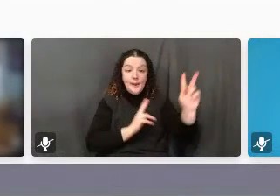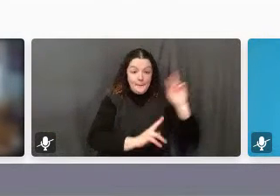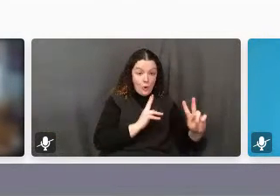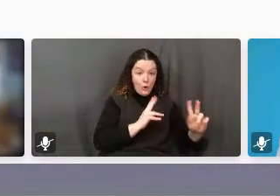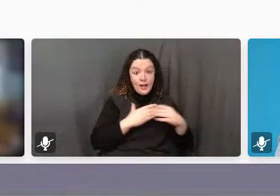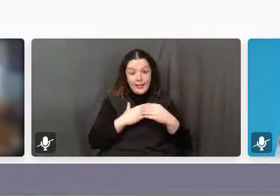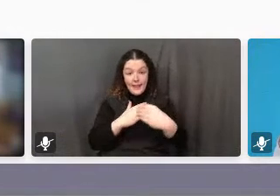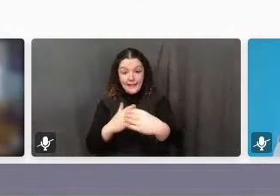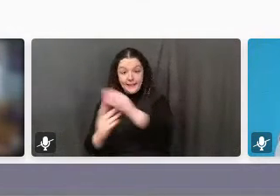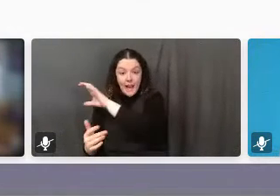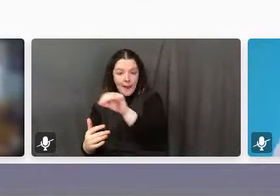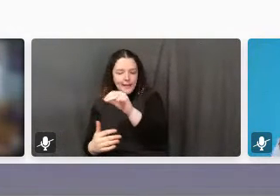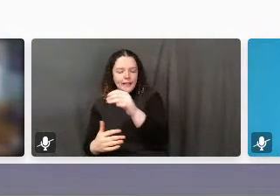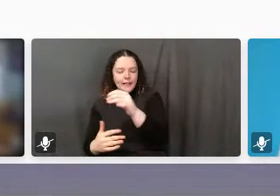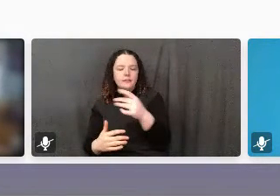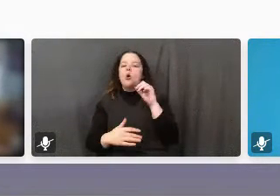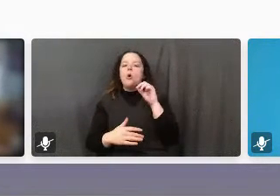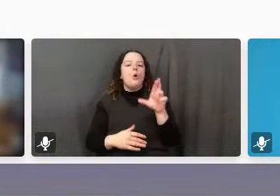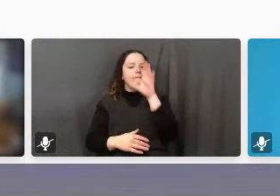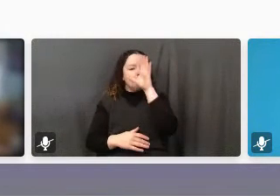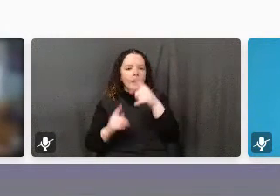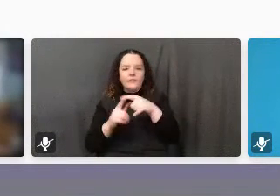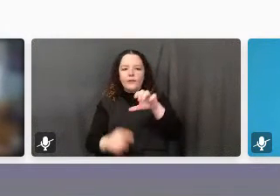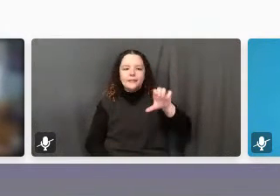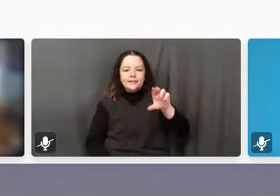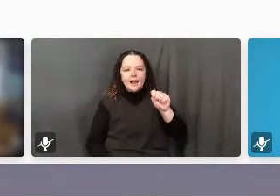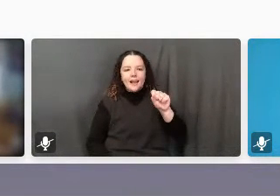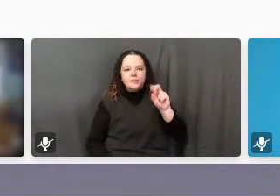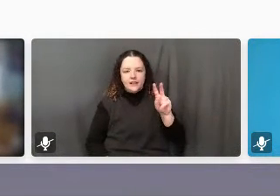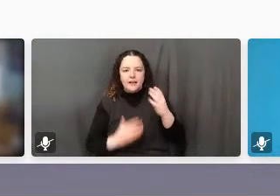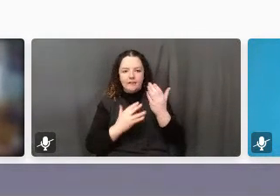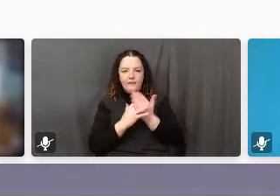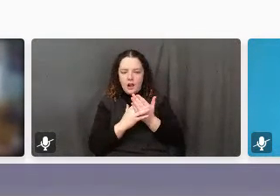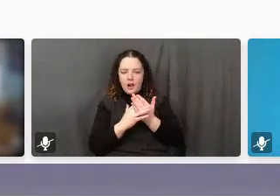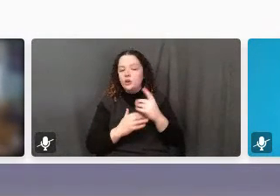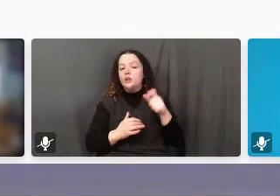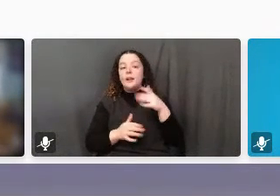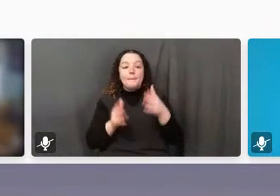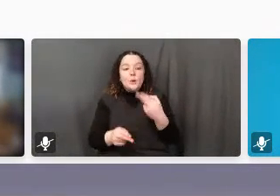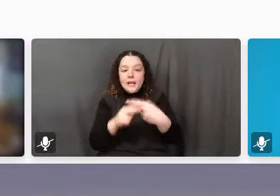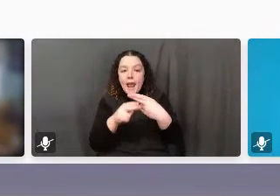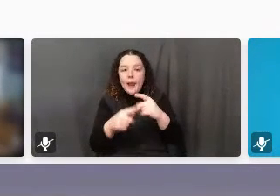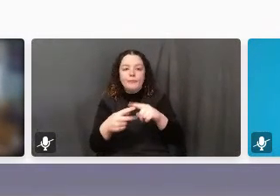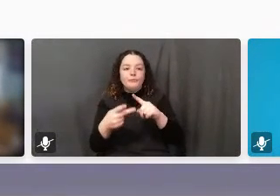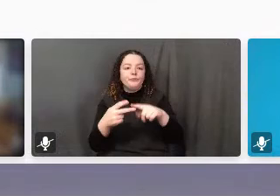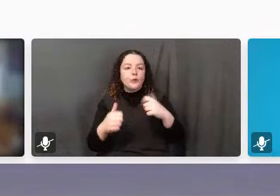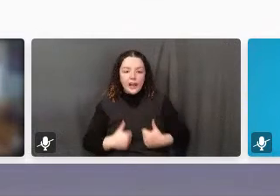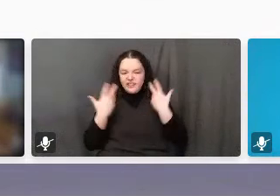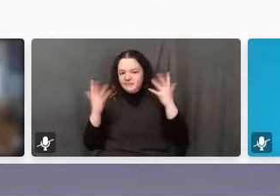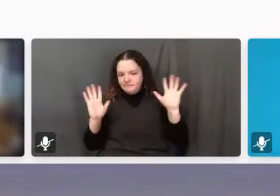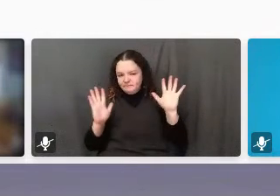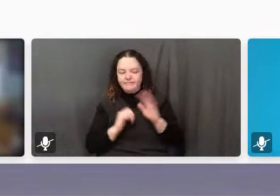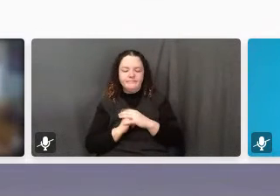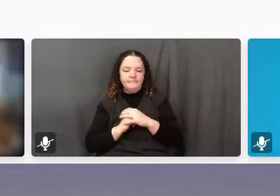you can also import directly from a CSV file. All you'll need is the person's name and email address, and that's what you can do to upload